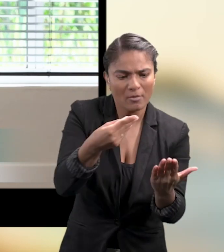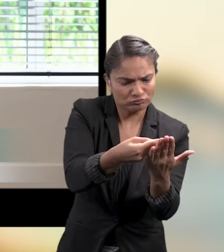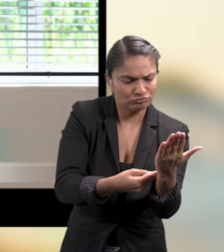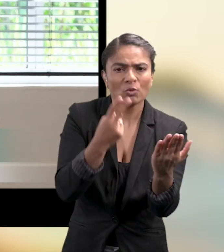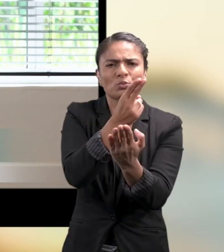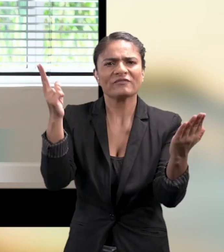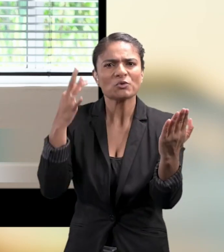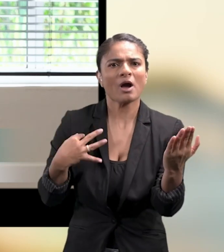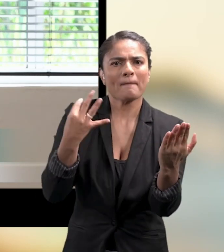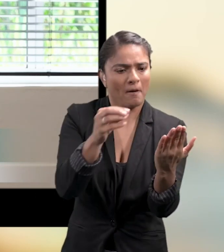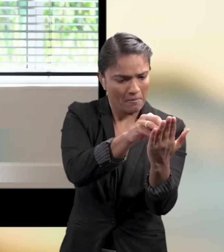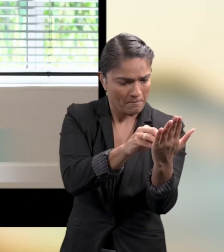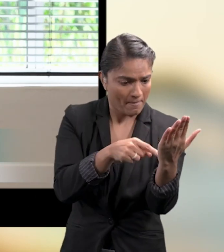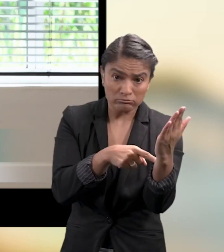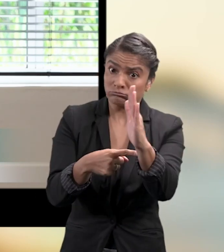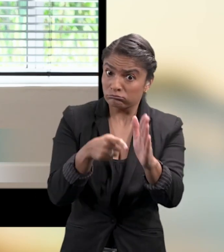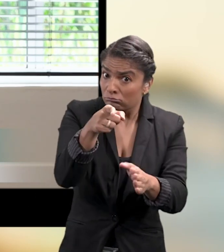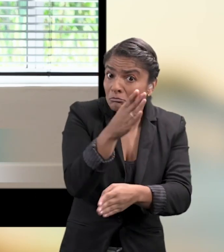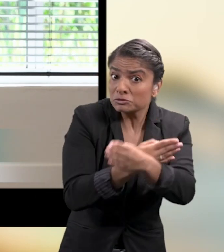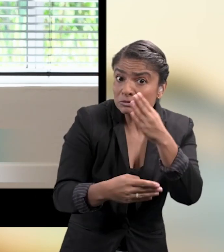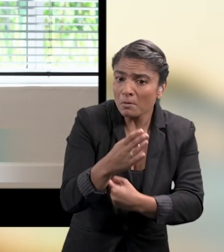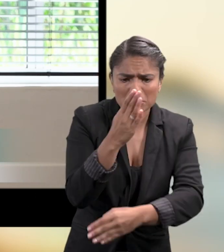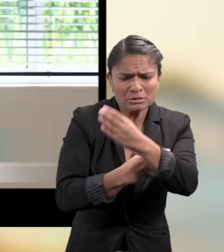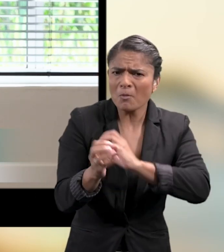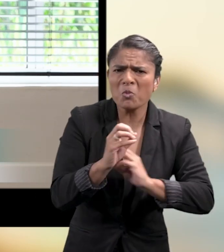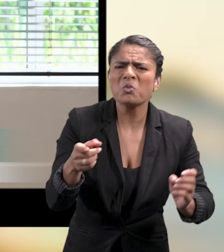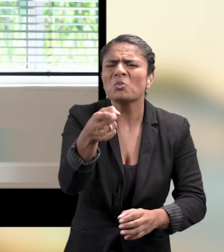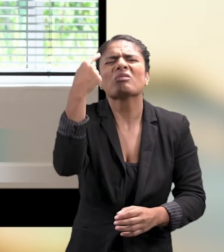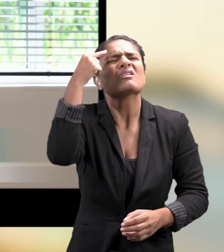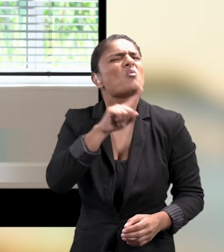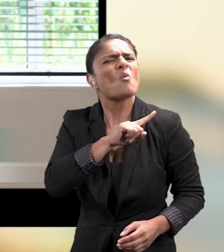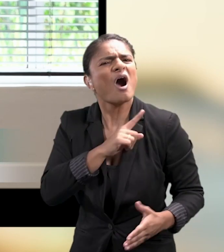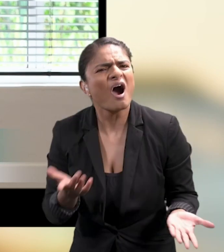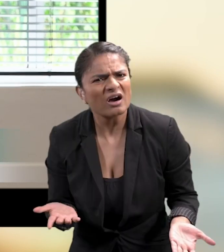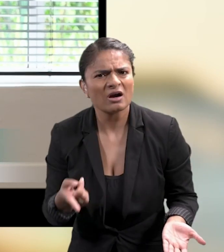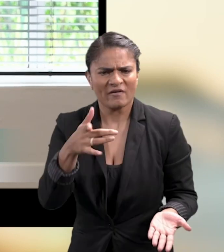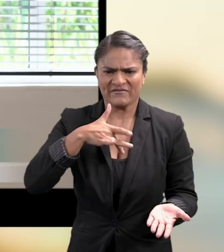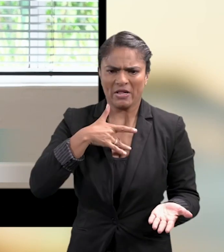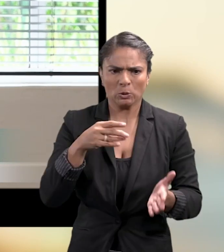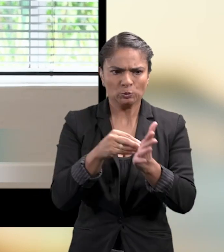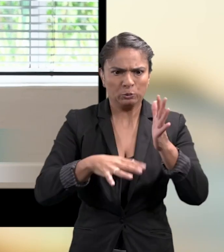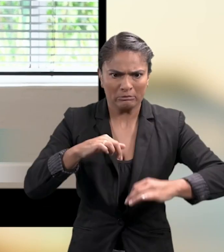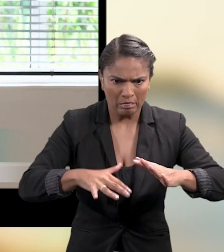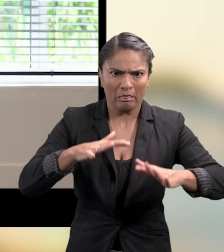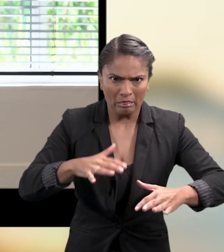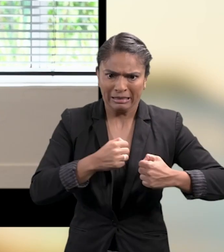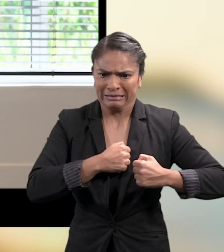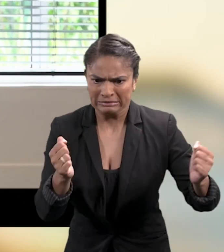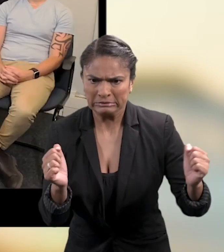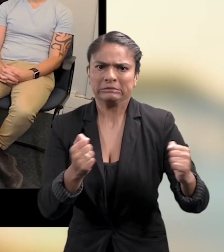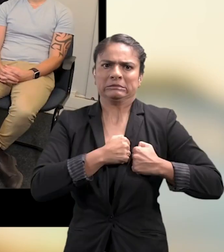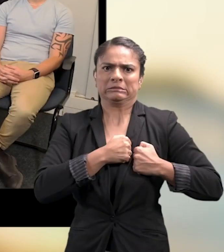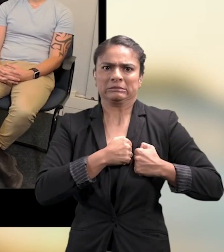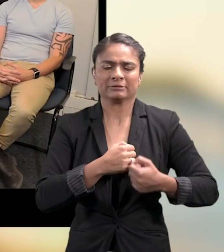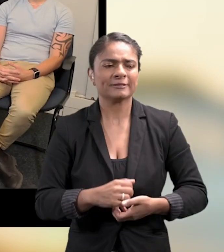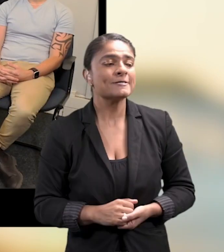disclose on their application that they have a disability or not. Why do you think this is the case, or why do you think students are reluctant to disclose?